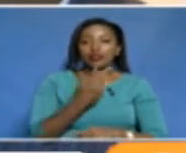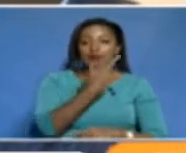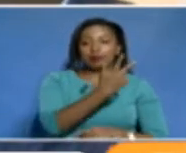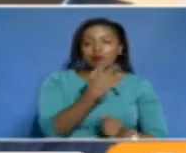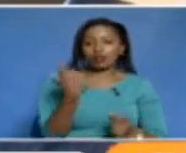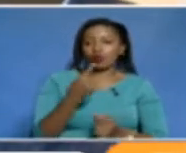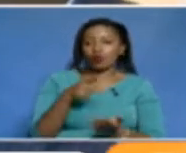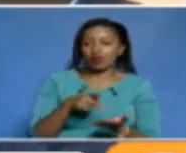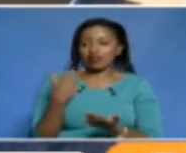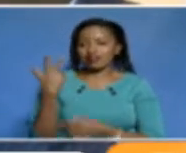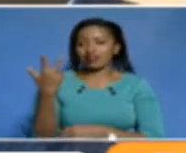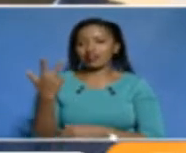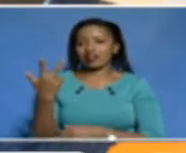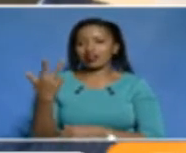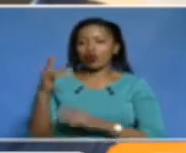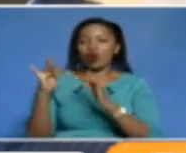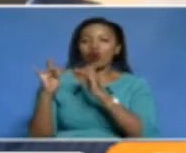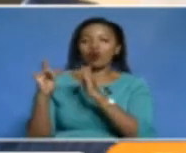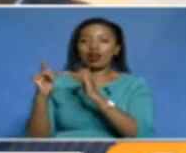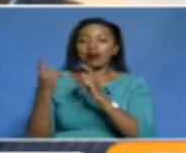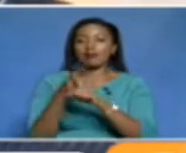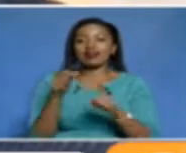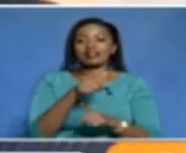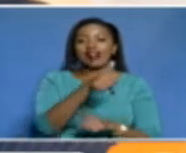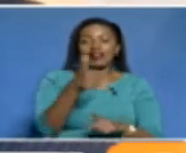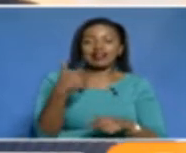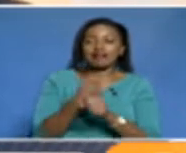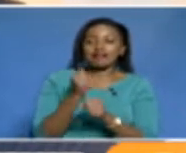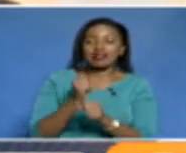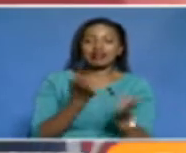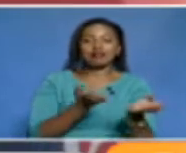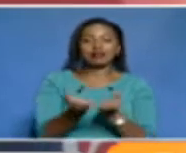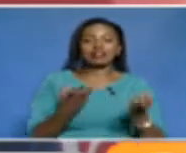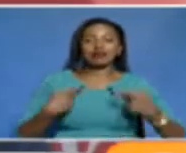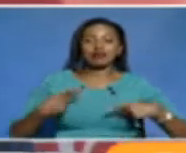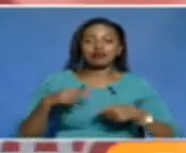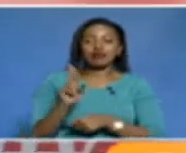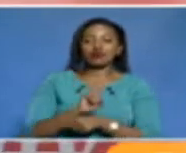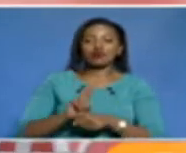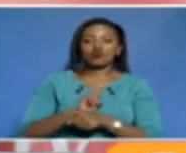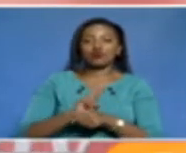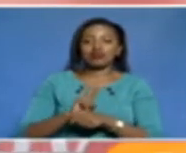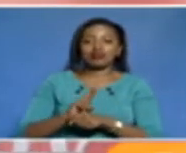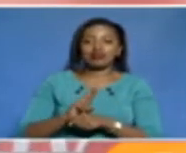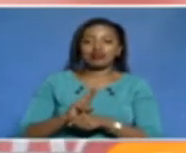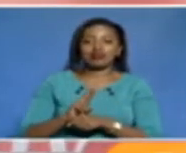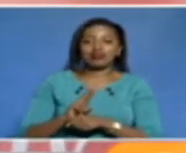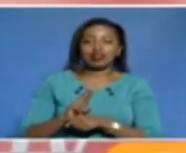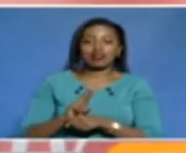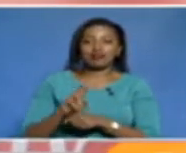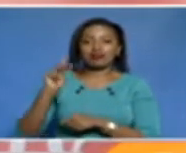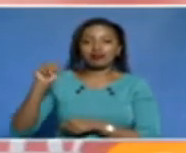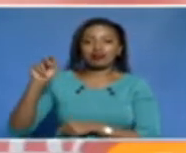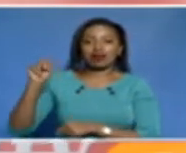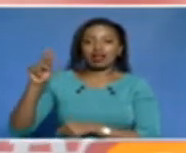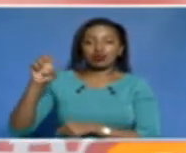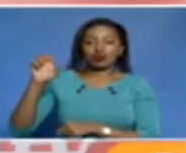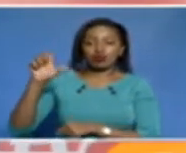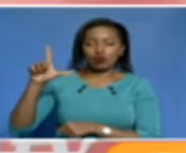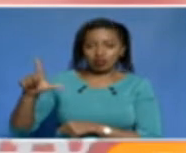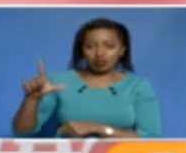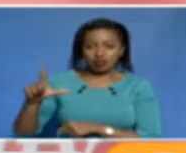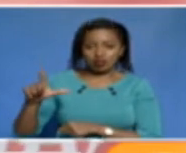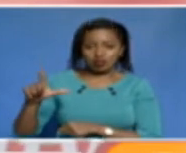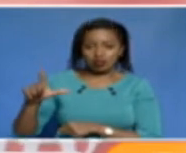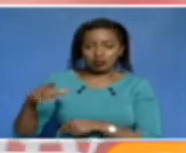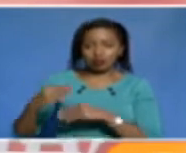with the rest leaving investors to a manual process of compliance. It would take about 20 hours to do the paperwork